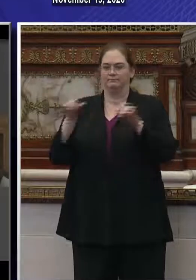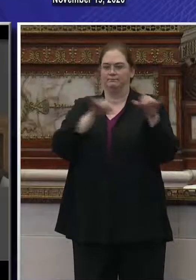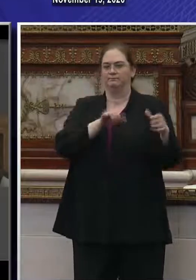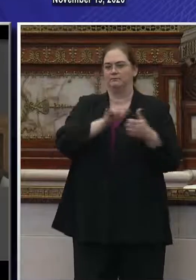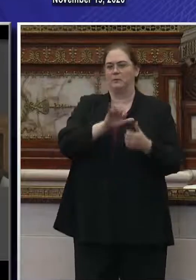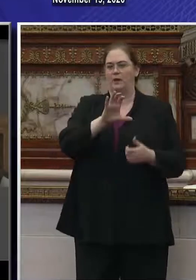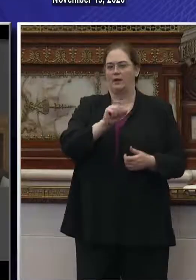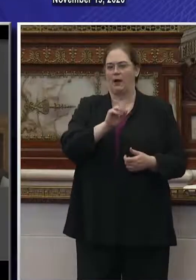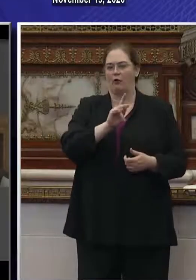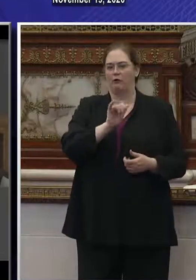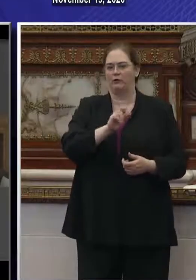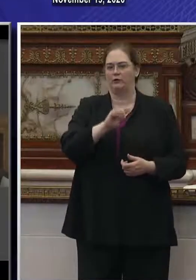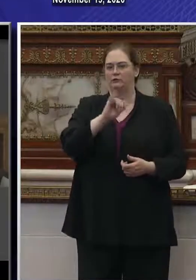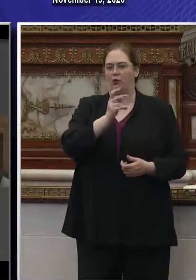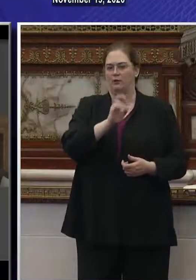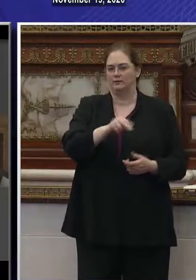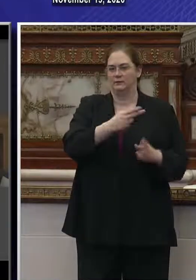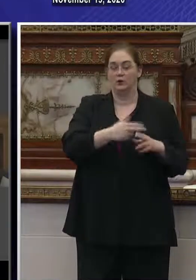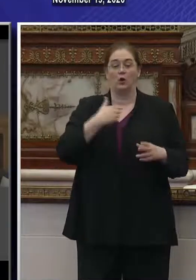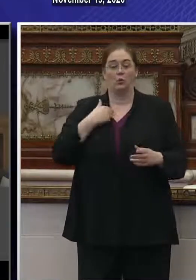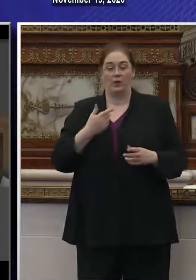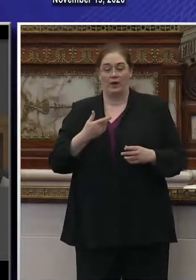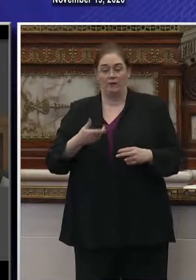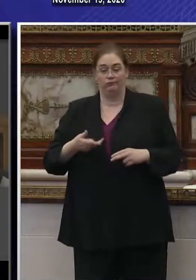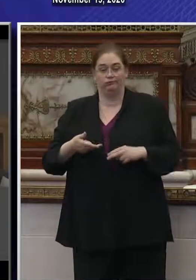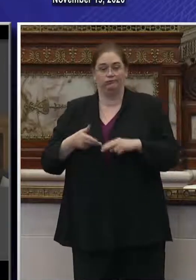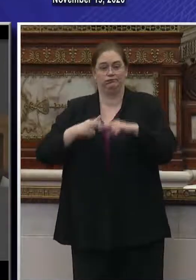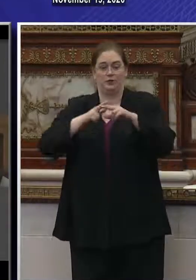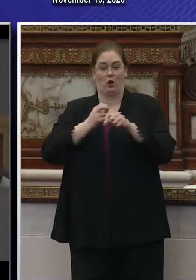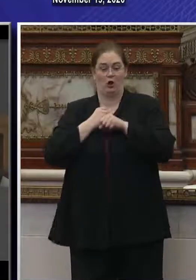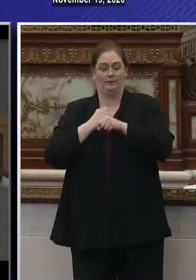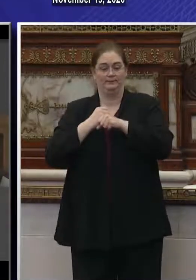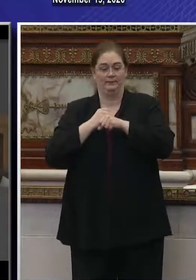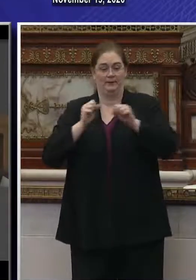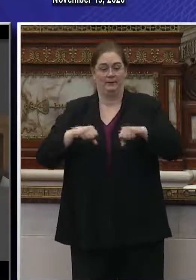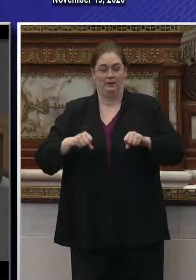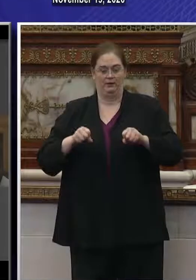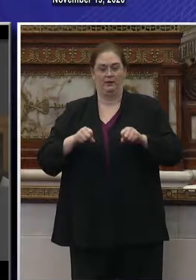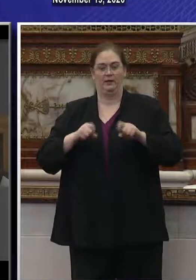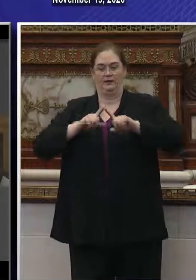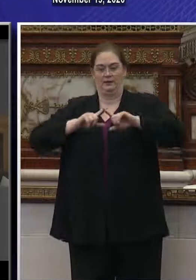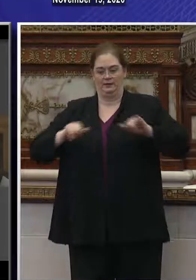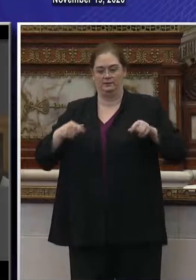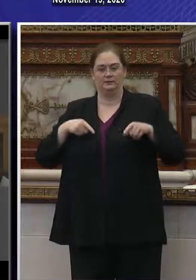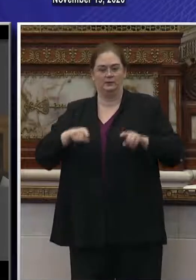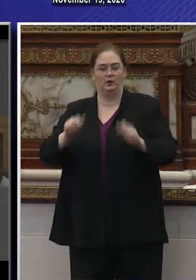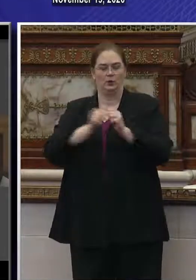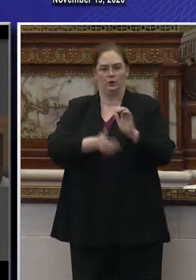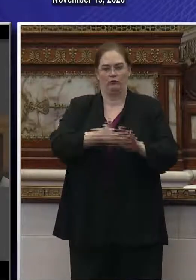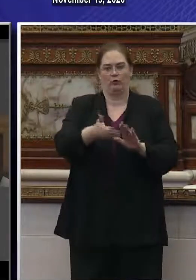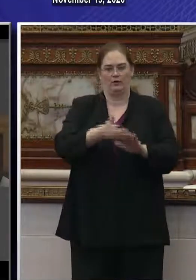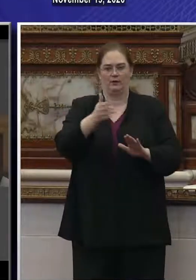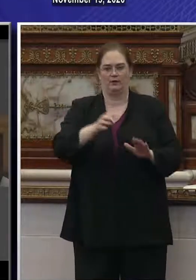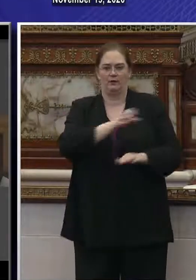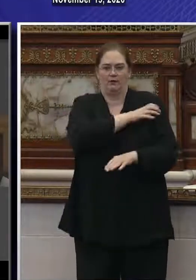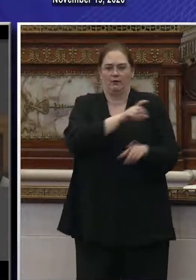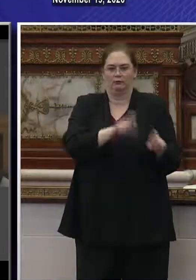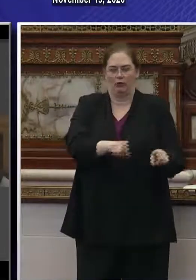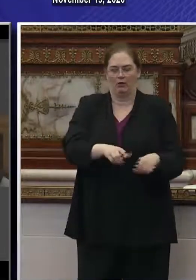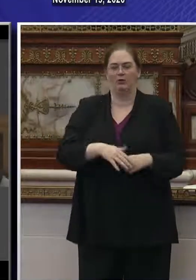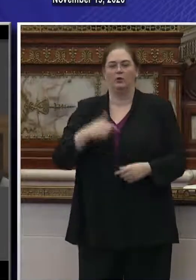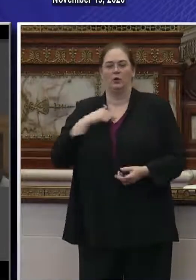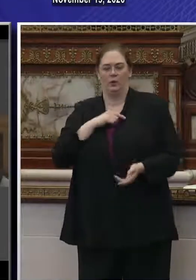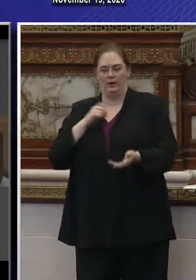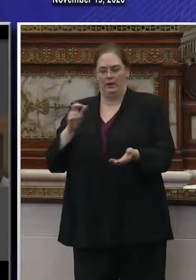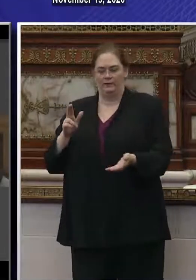Johnson mentioned as well. We have scaled up our manufacturing capability in parallel with conducting the clinical trials. We've